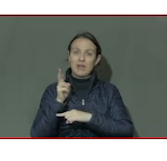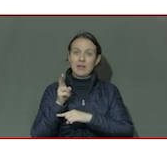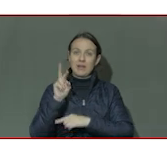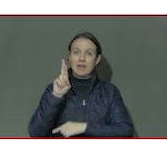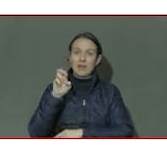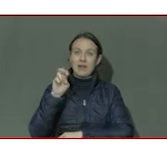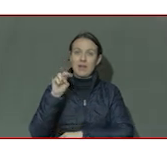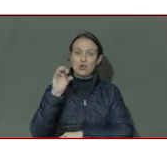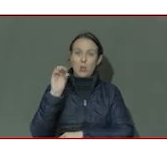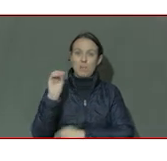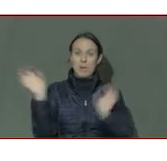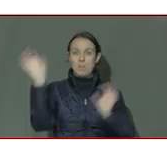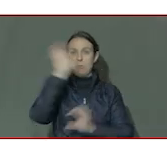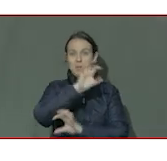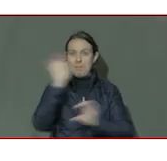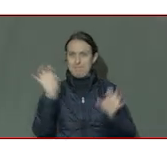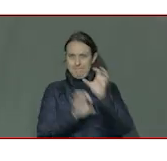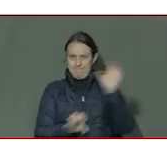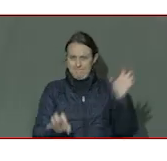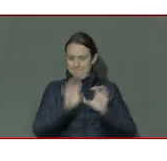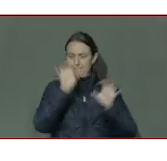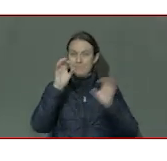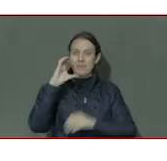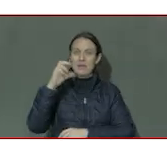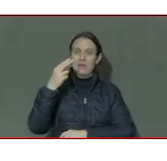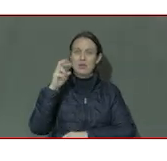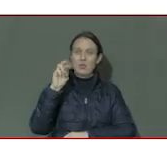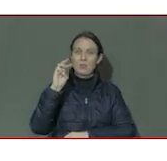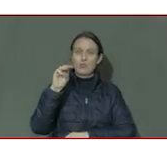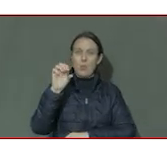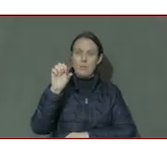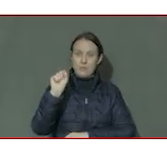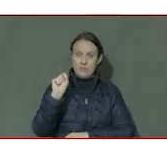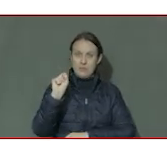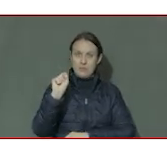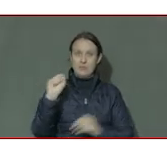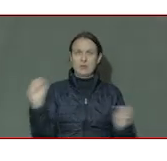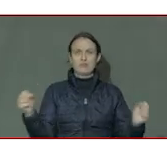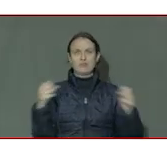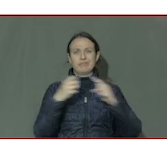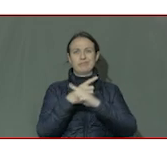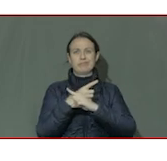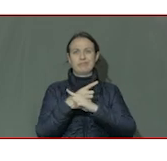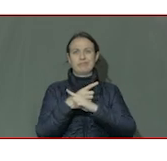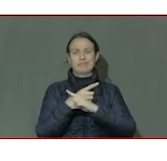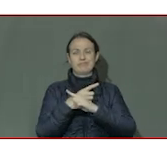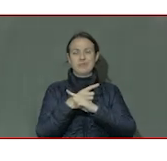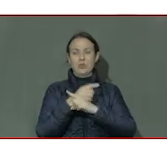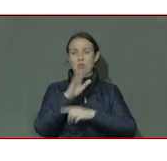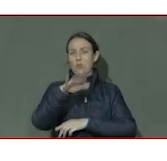of chromosomes. Crossing